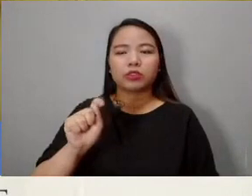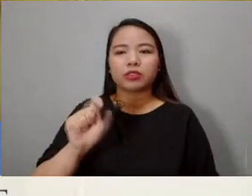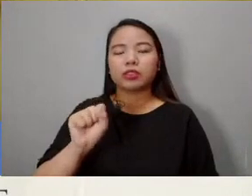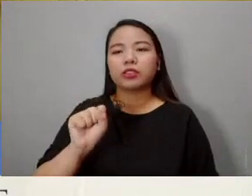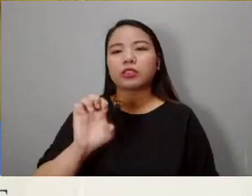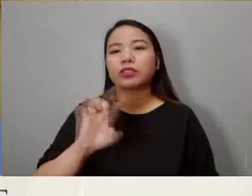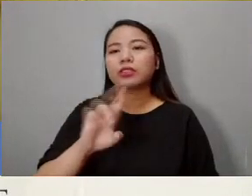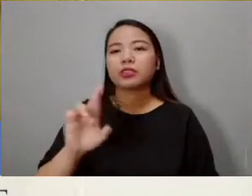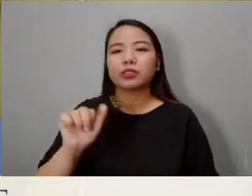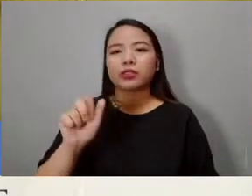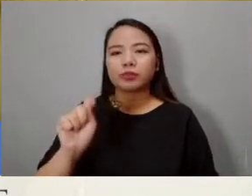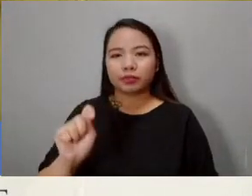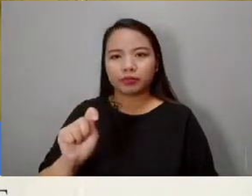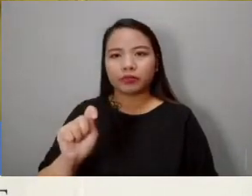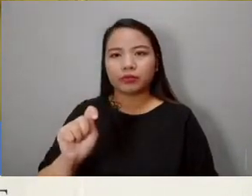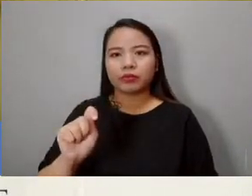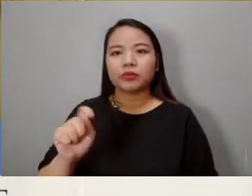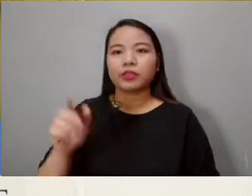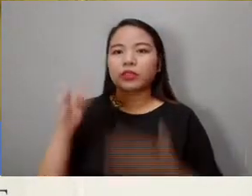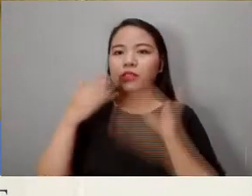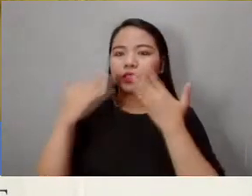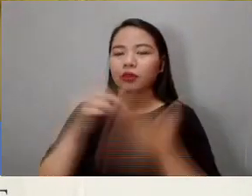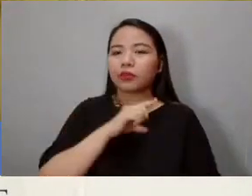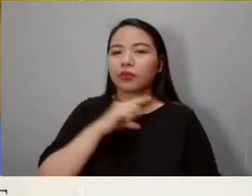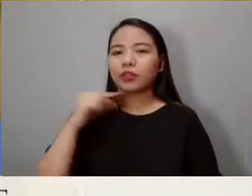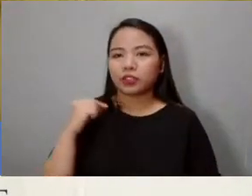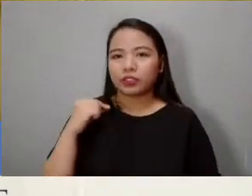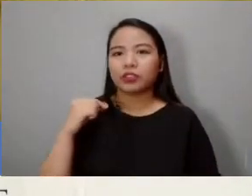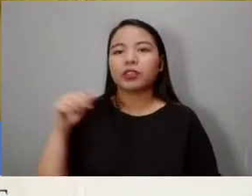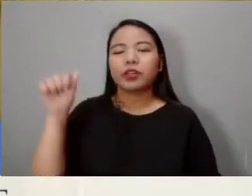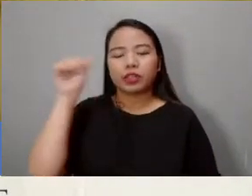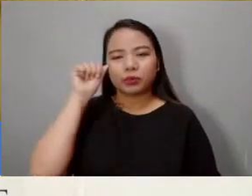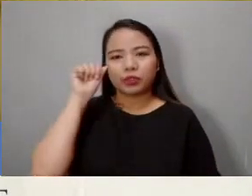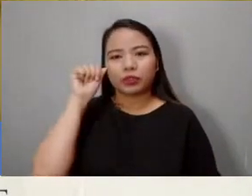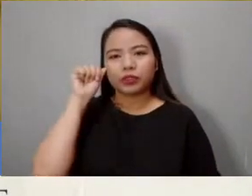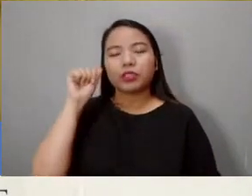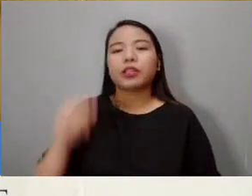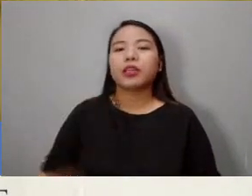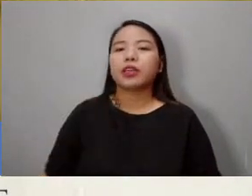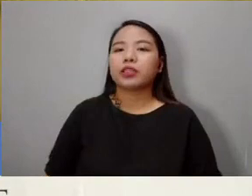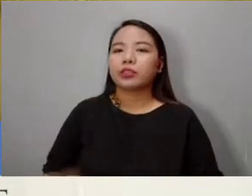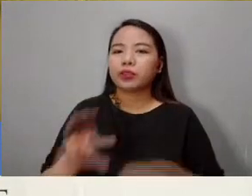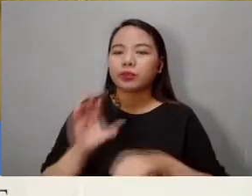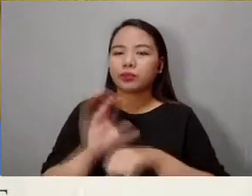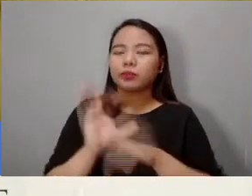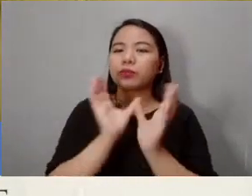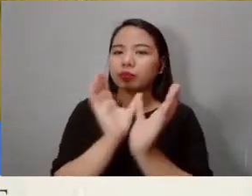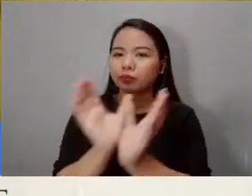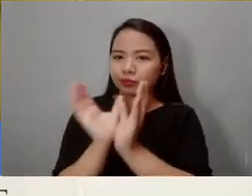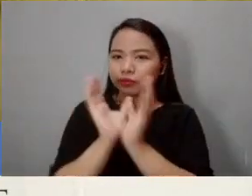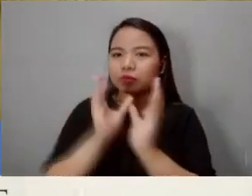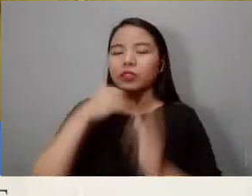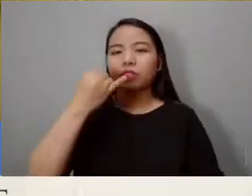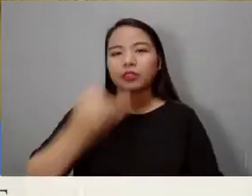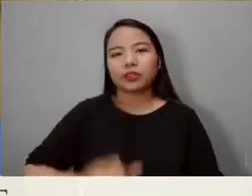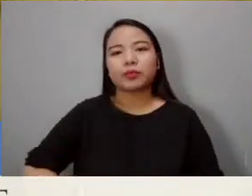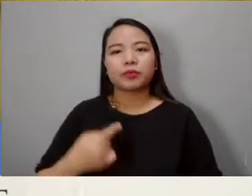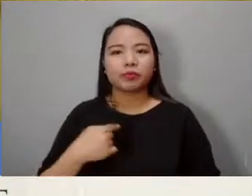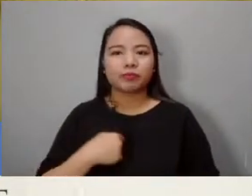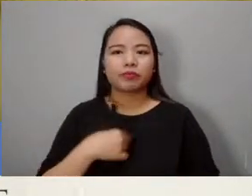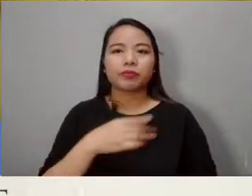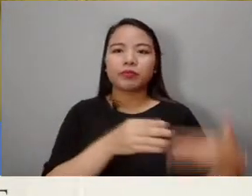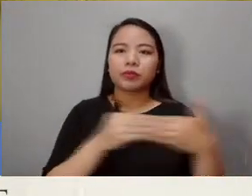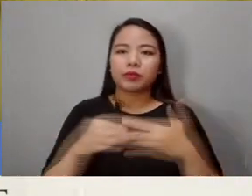I thank Father Abbot and the monastery community for inviting me to preside at this Mass.